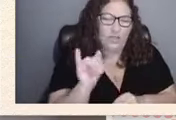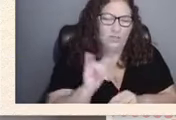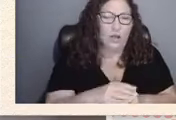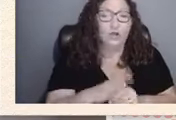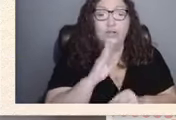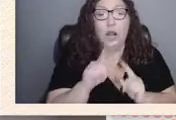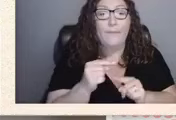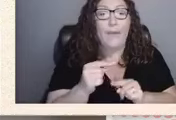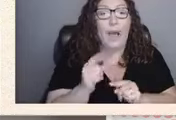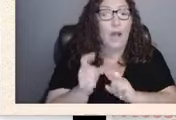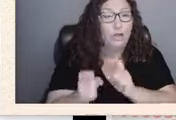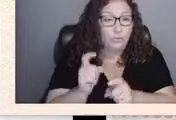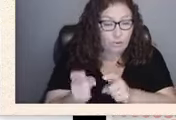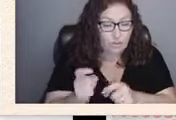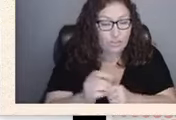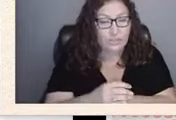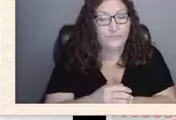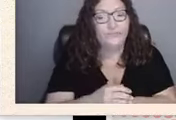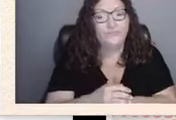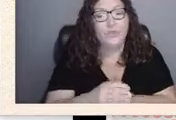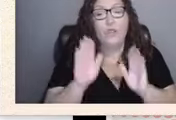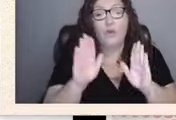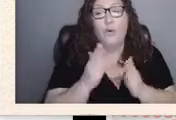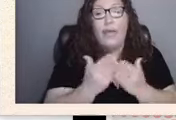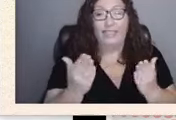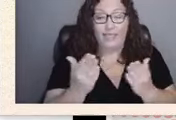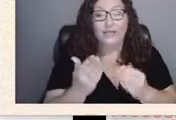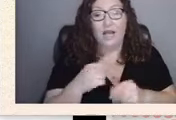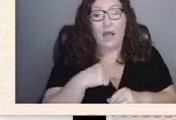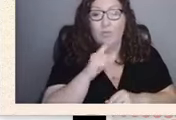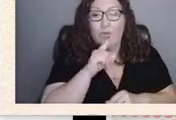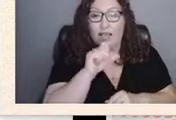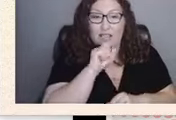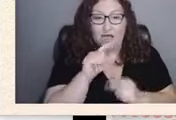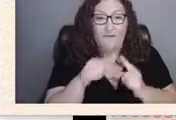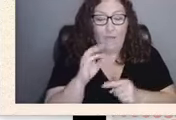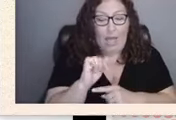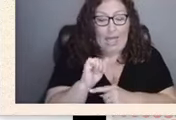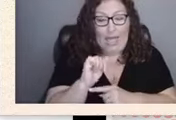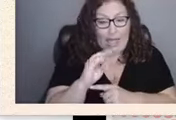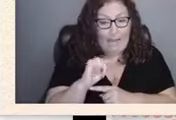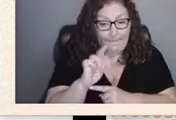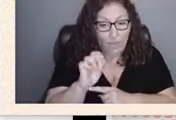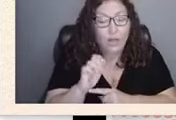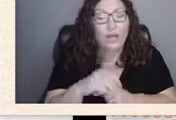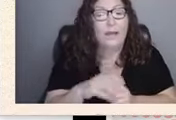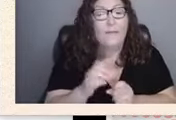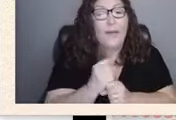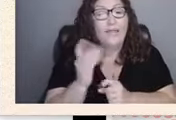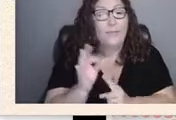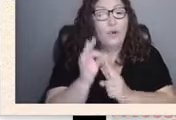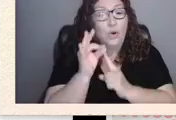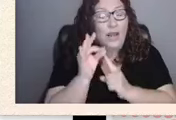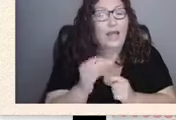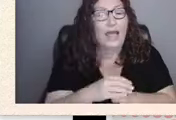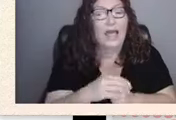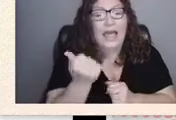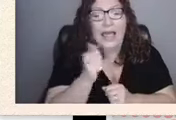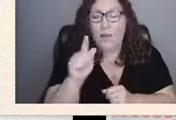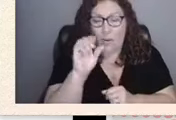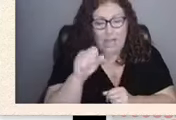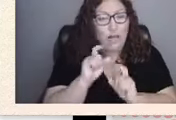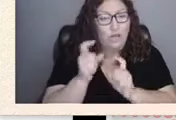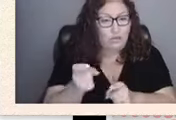contributions, the great thing is, and what I really love about ABLE United accounts that makes them unique, is that anybody can contribute to an ABLE